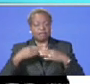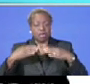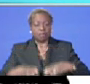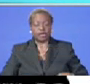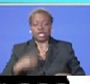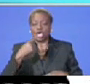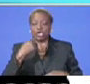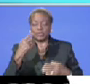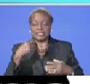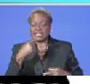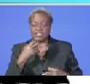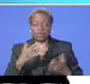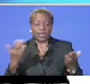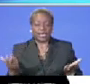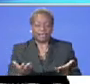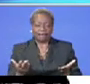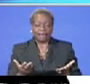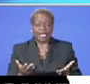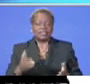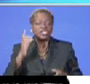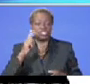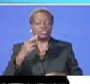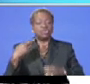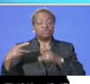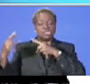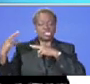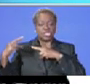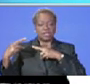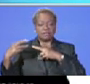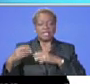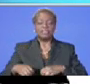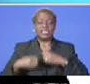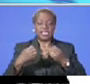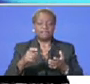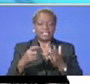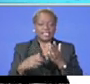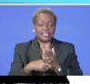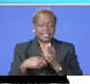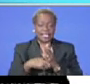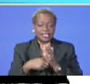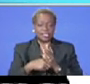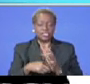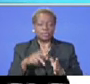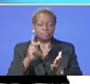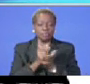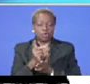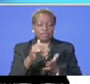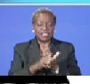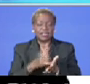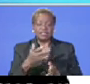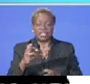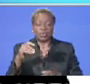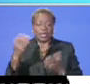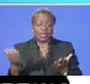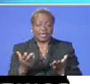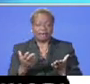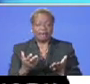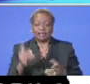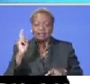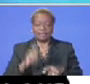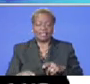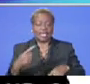said that they were here, they were supposed to return, they submitted their return tickets to prove that they were here but couldn't return because of the